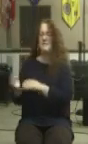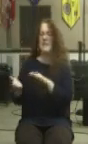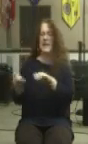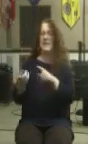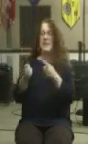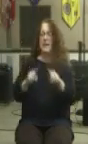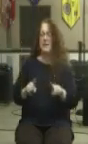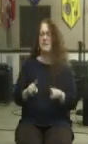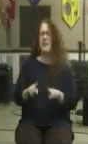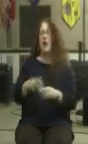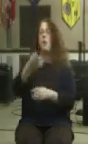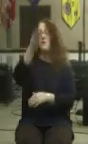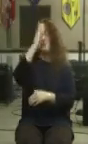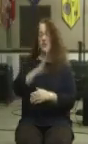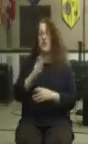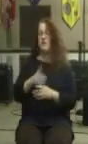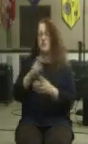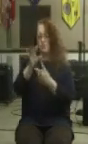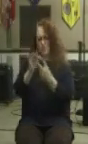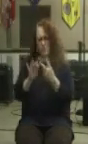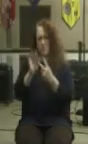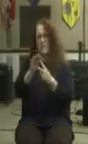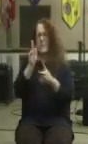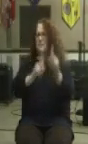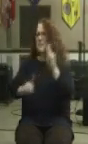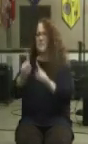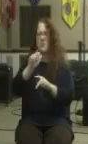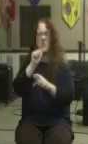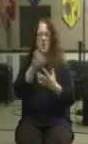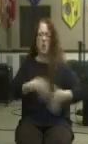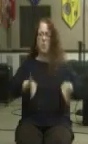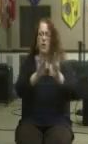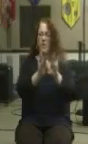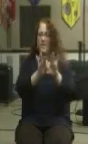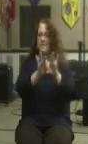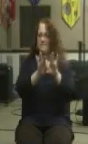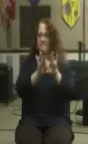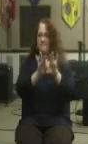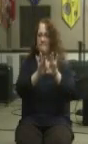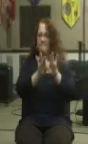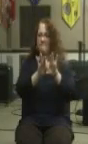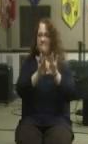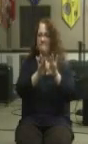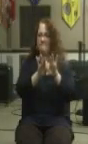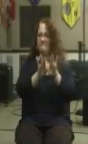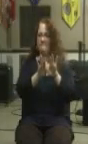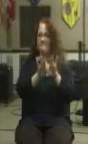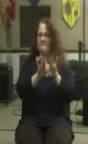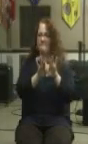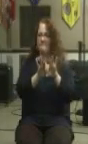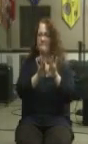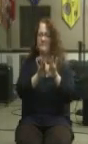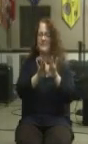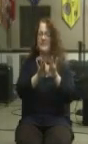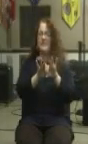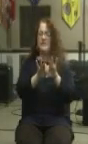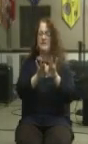that always happens. Here's the pattern. God always chooses people that are not worthy.